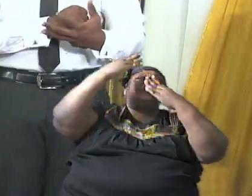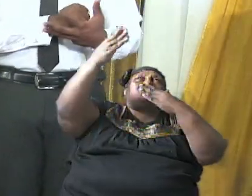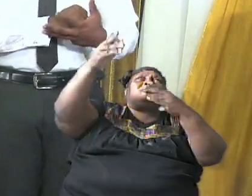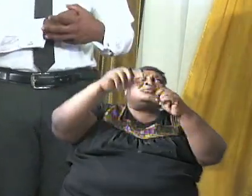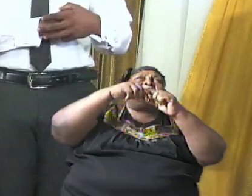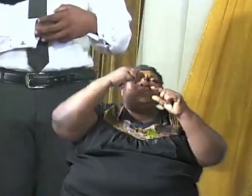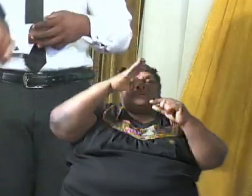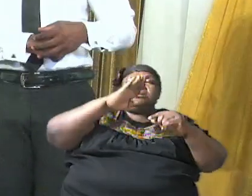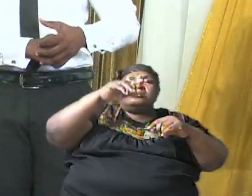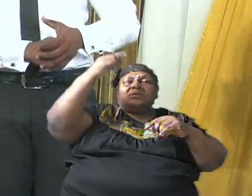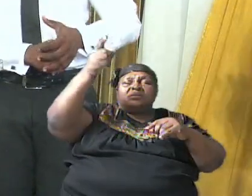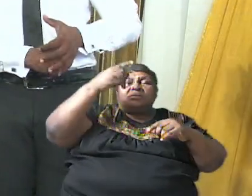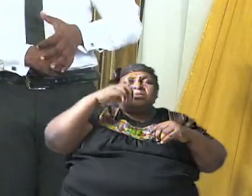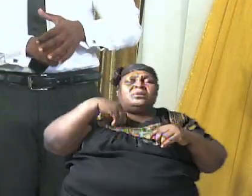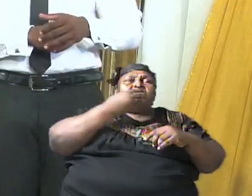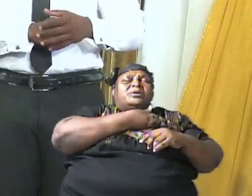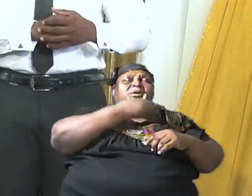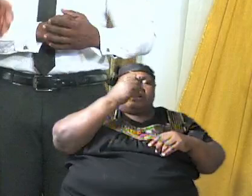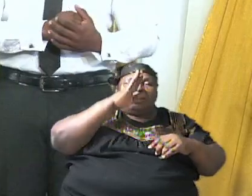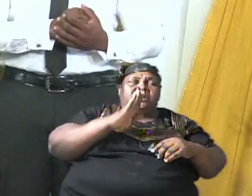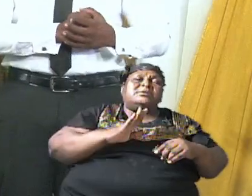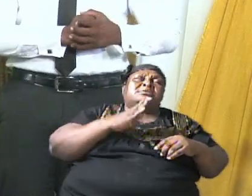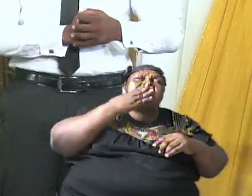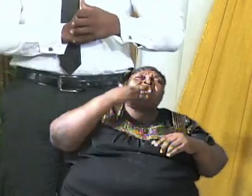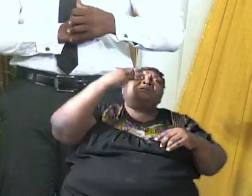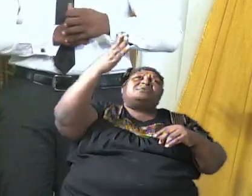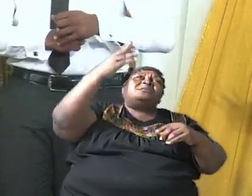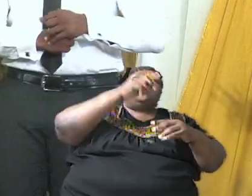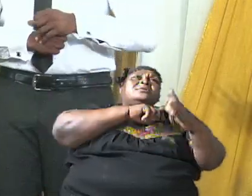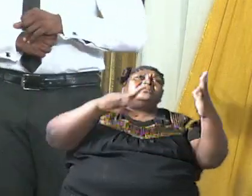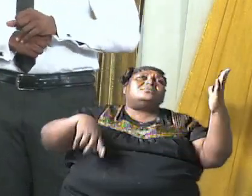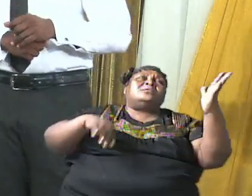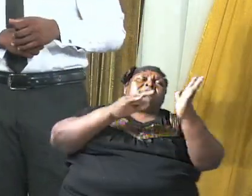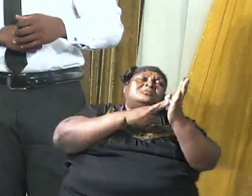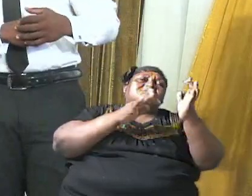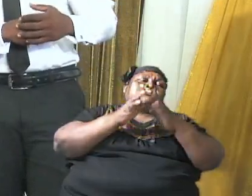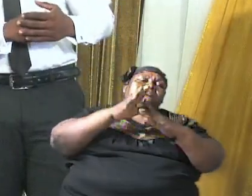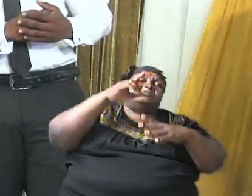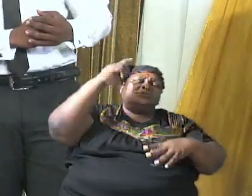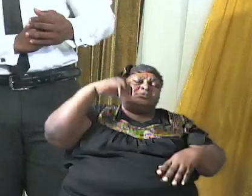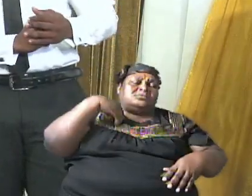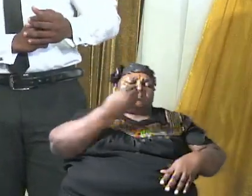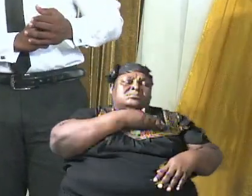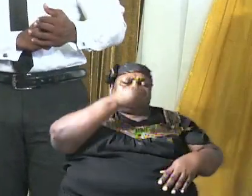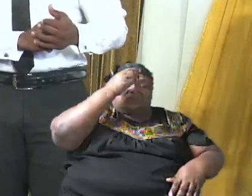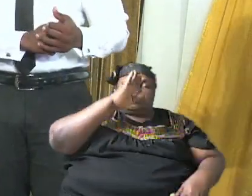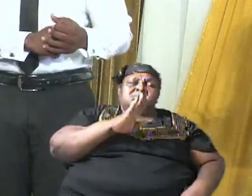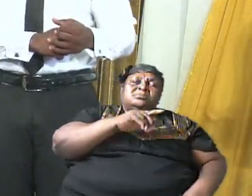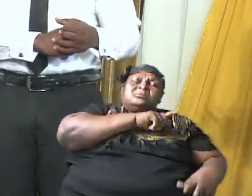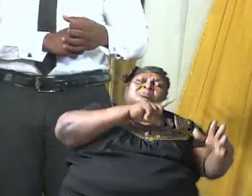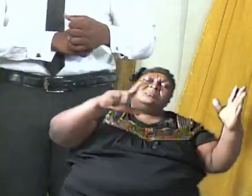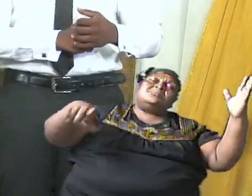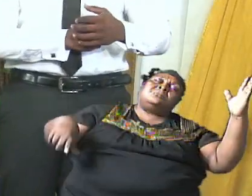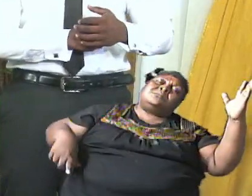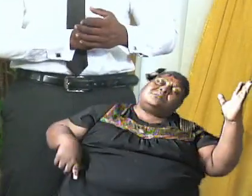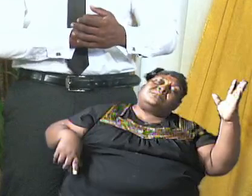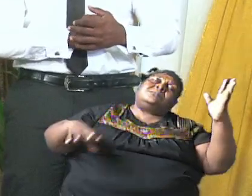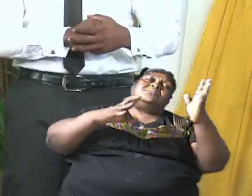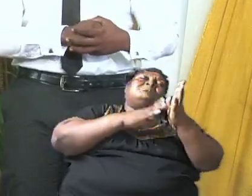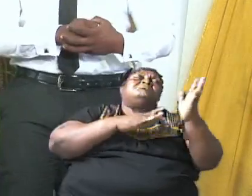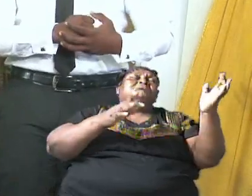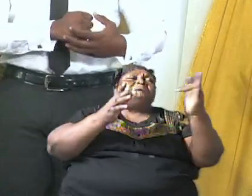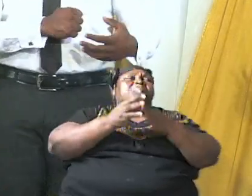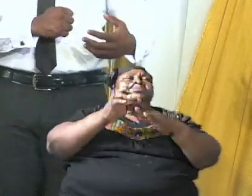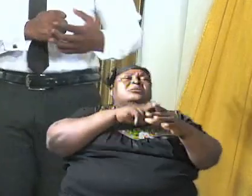that you are our God. We thank you, Lord Jesus, God, that you are our God. You are our Lord.